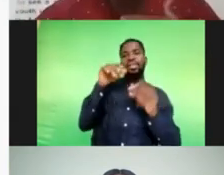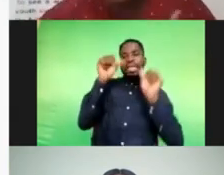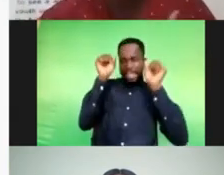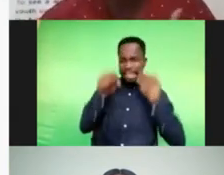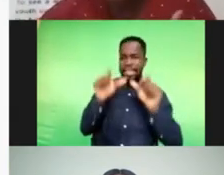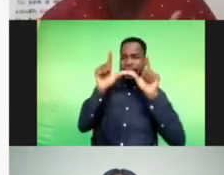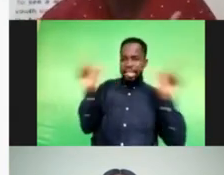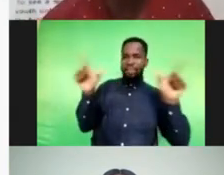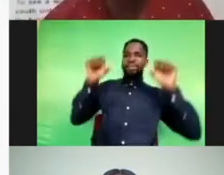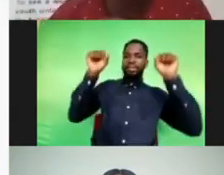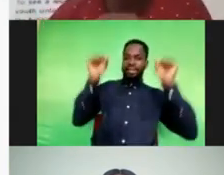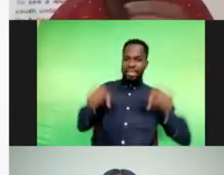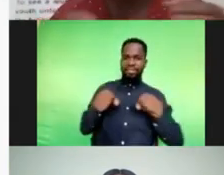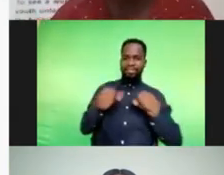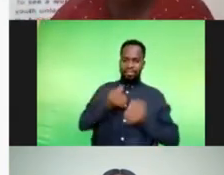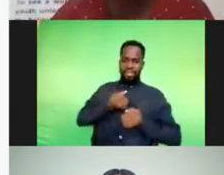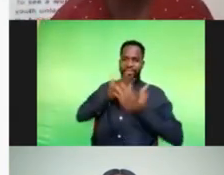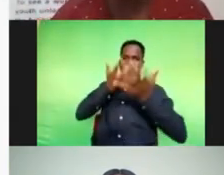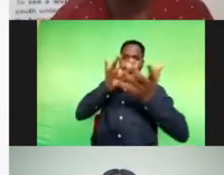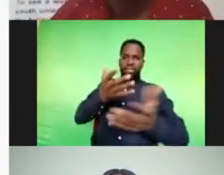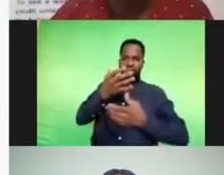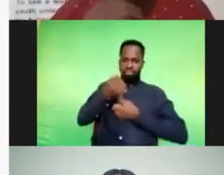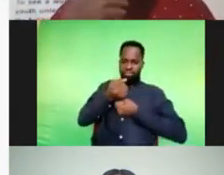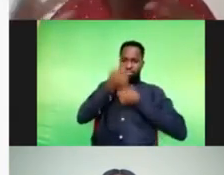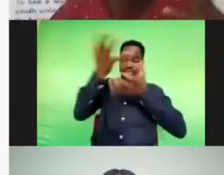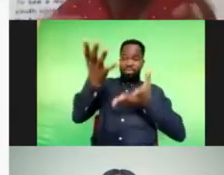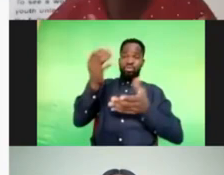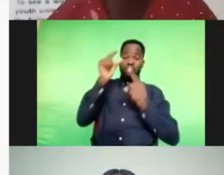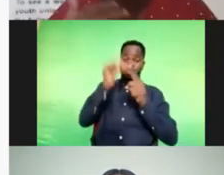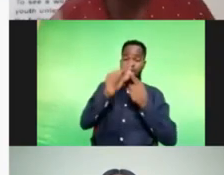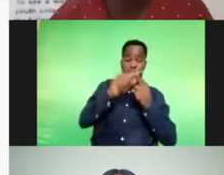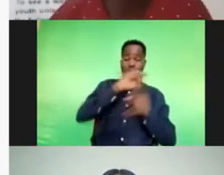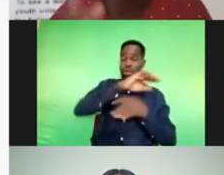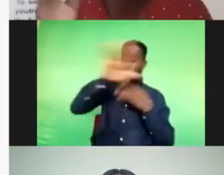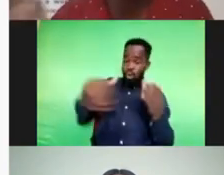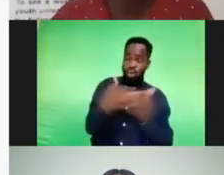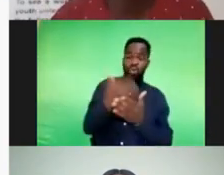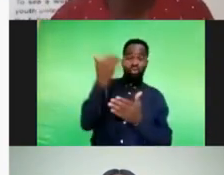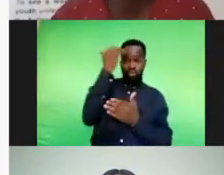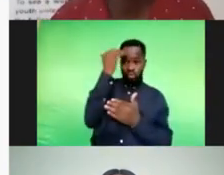to express themselves. Like they know all the words, they know what all